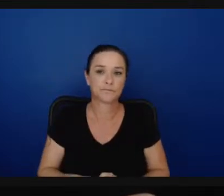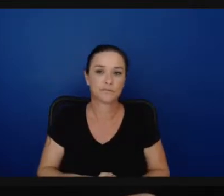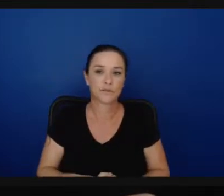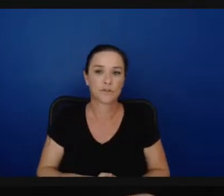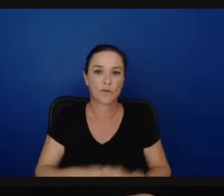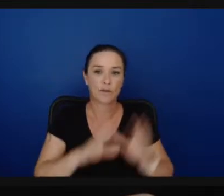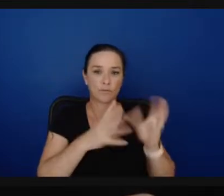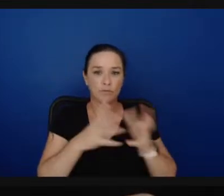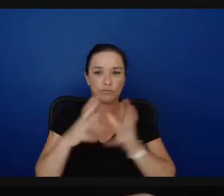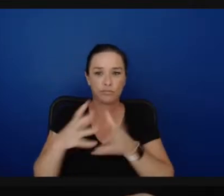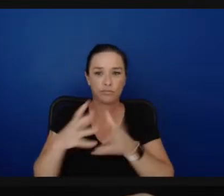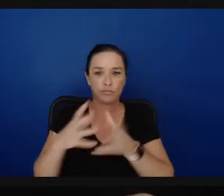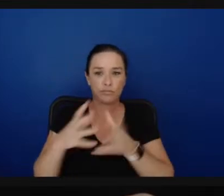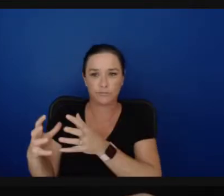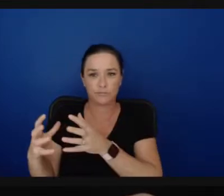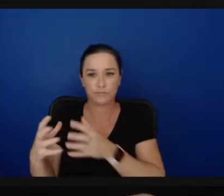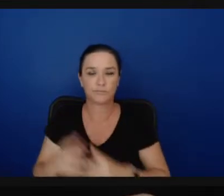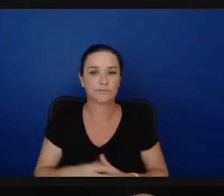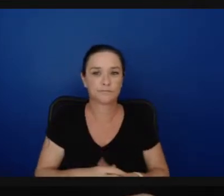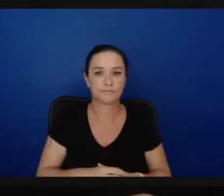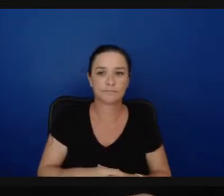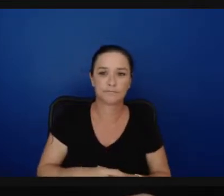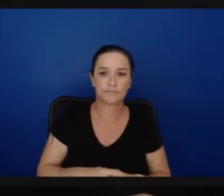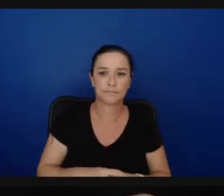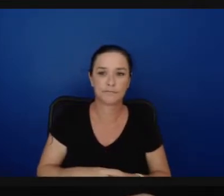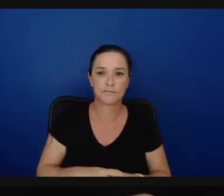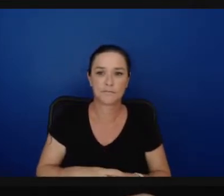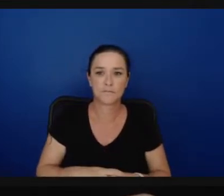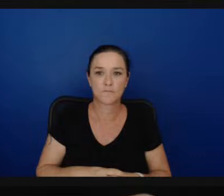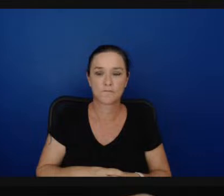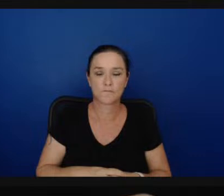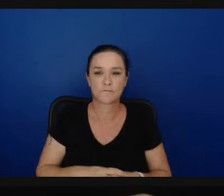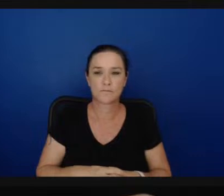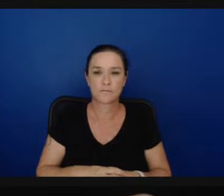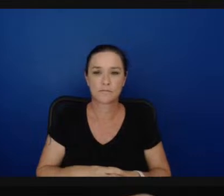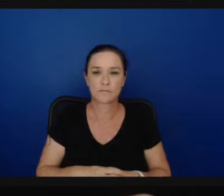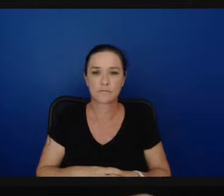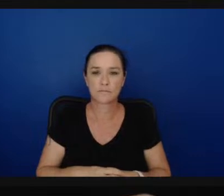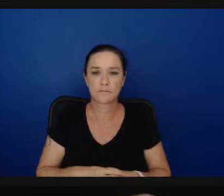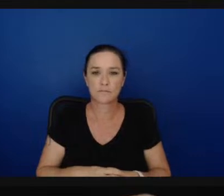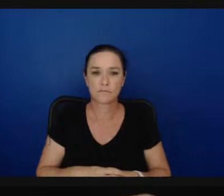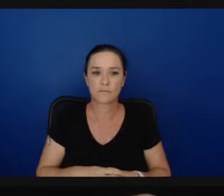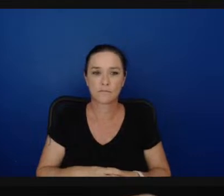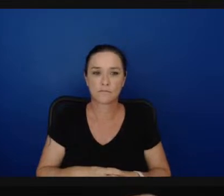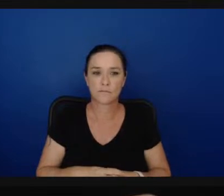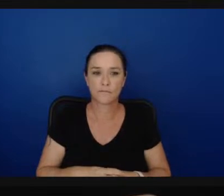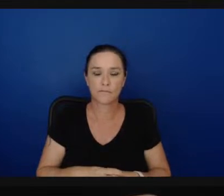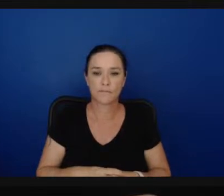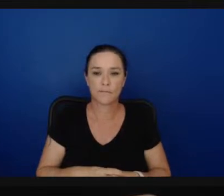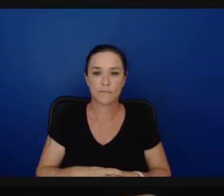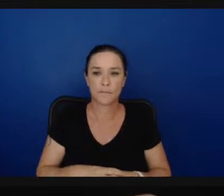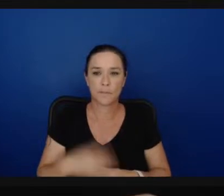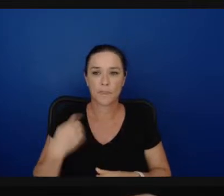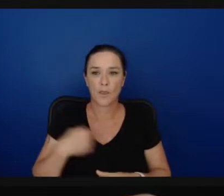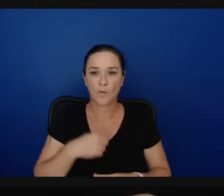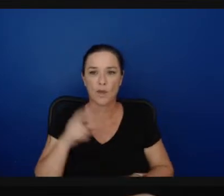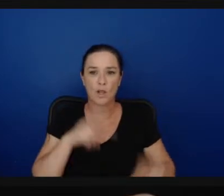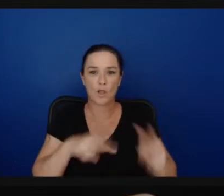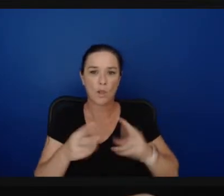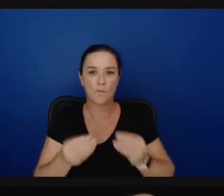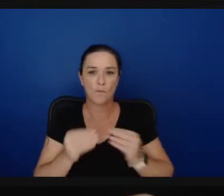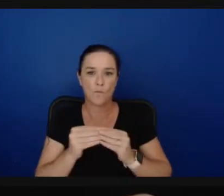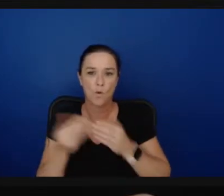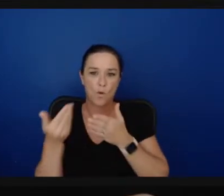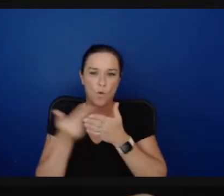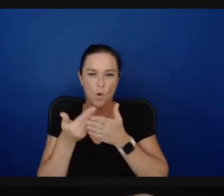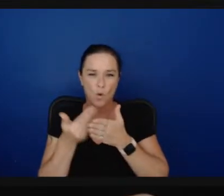with a little gap in between, notably too. So we'll look a little more closely. Let's divide